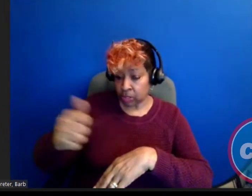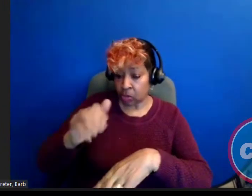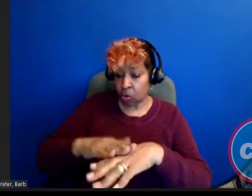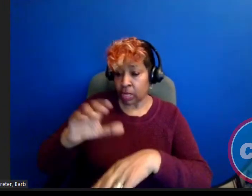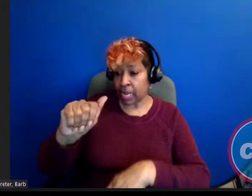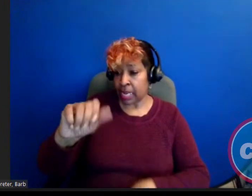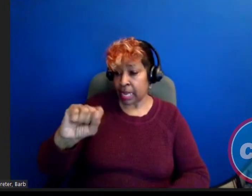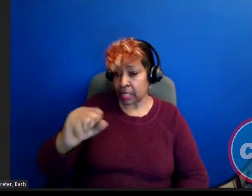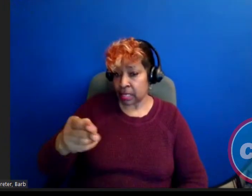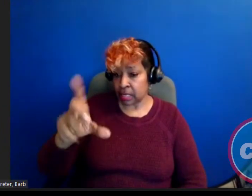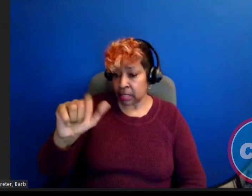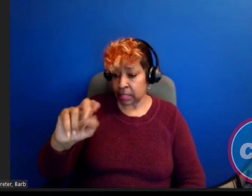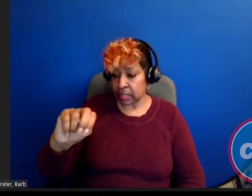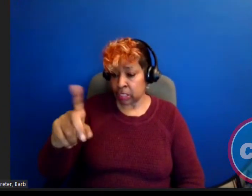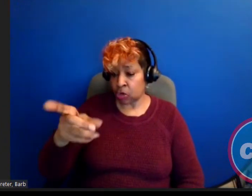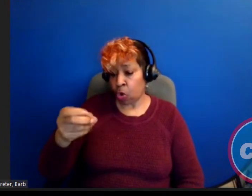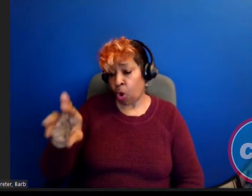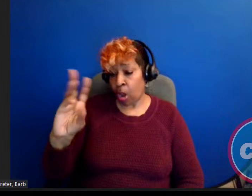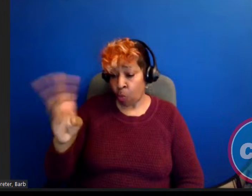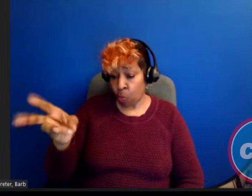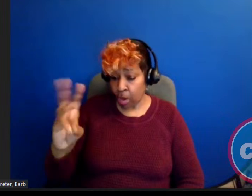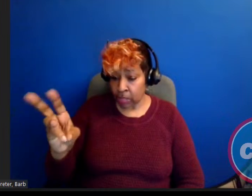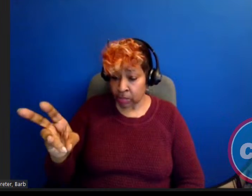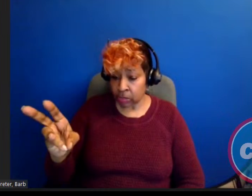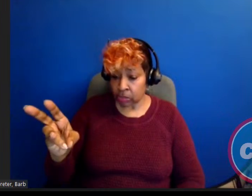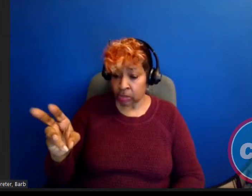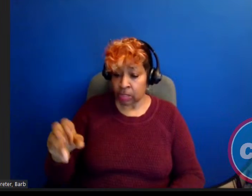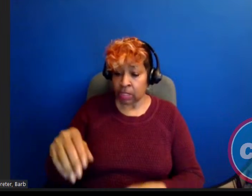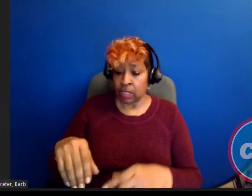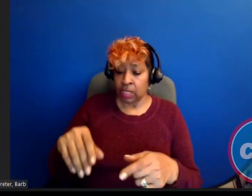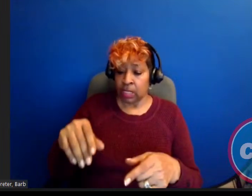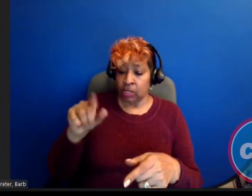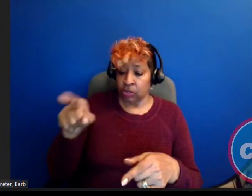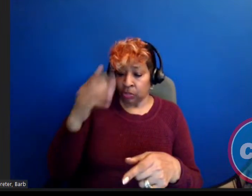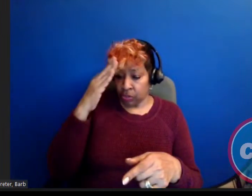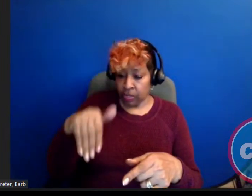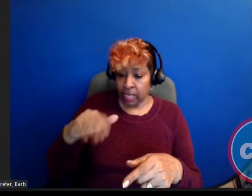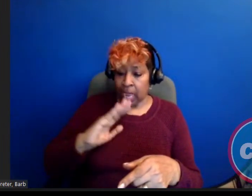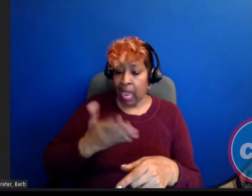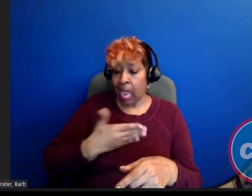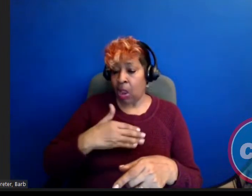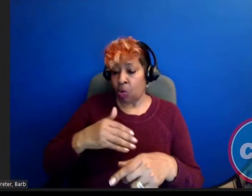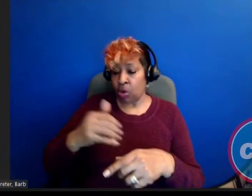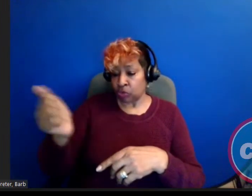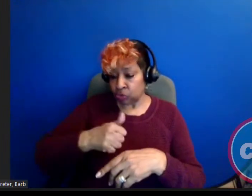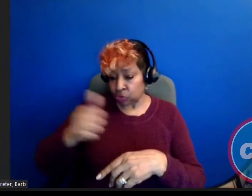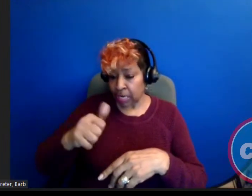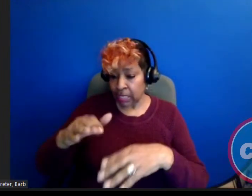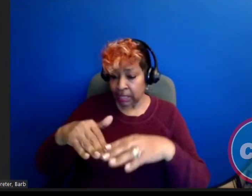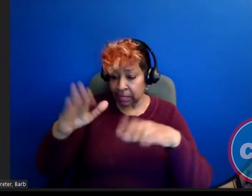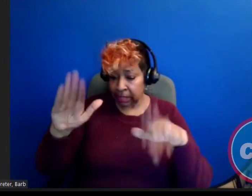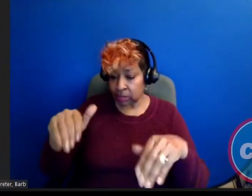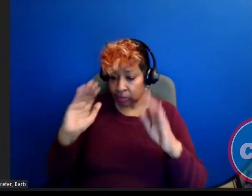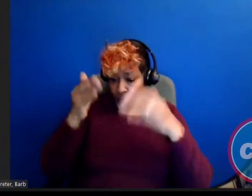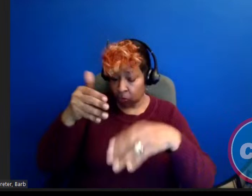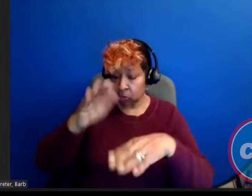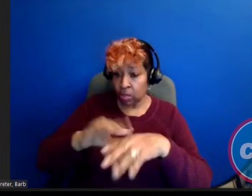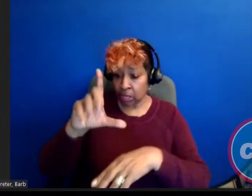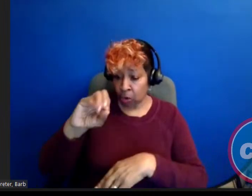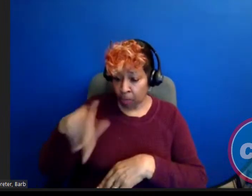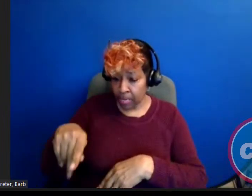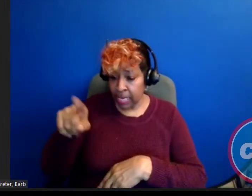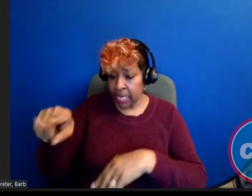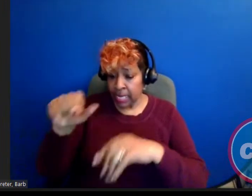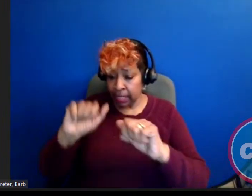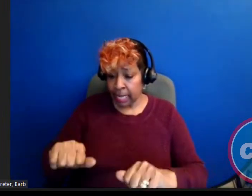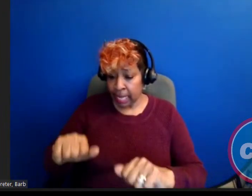to the loop. If you have like a really good, solid bus line that takes you down Western, takes you down Ashland, it can move some of those jobs out of the